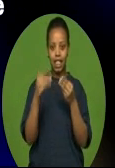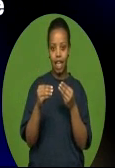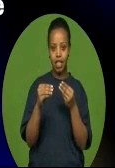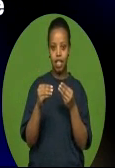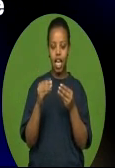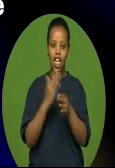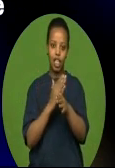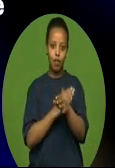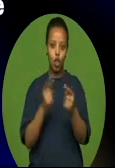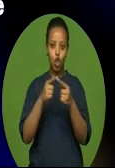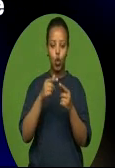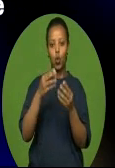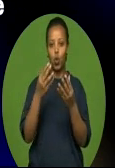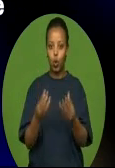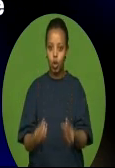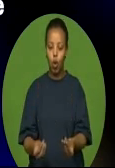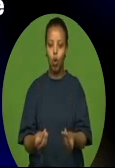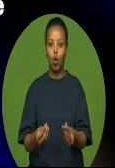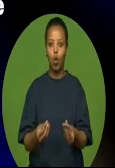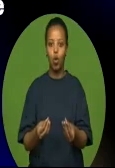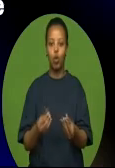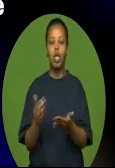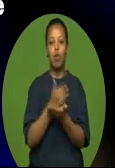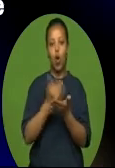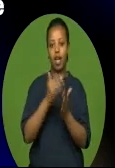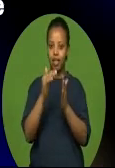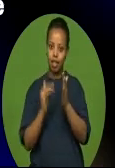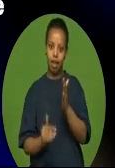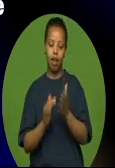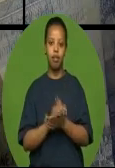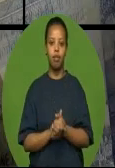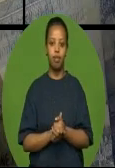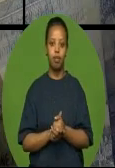using sales incentives to slow the product's decline.